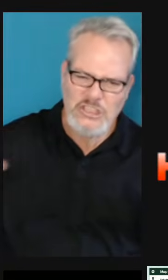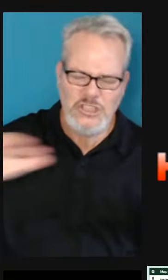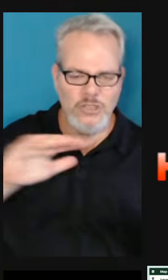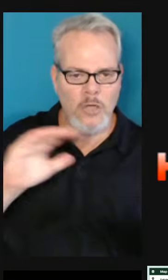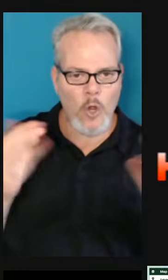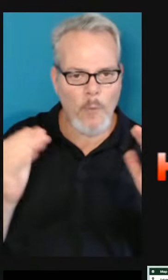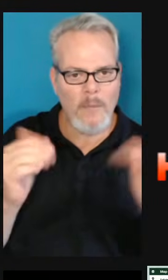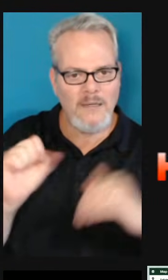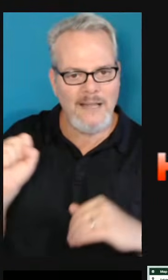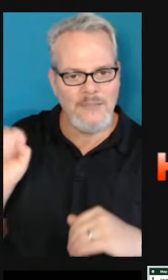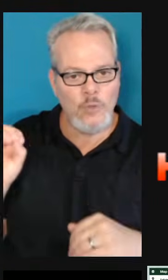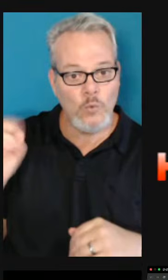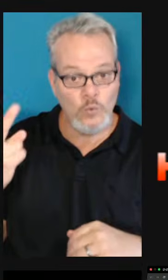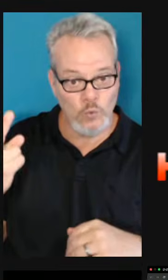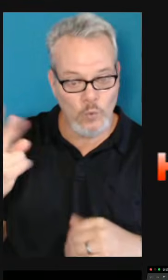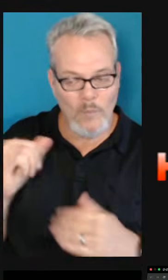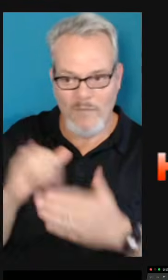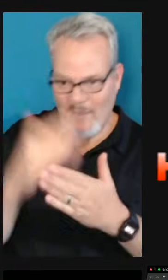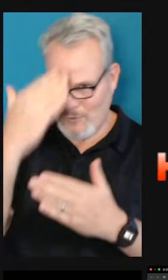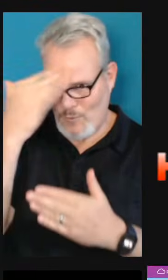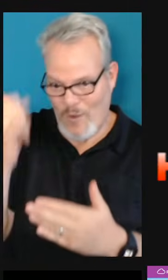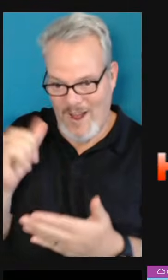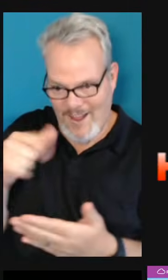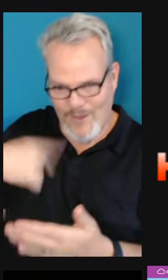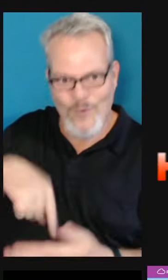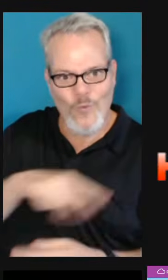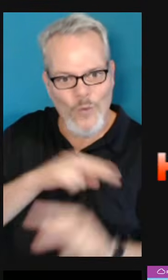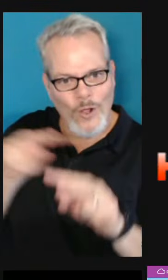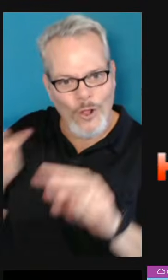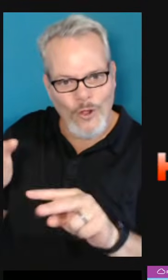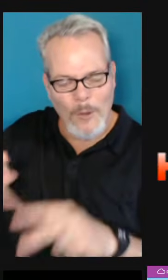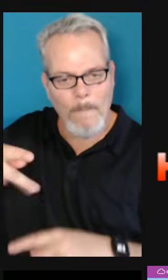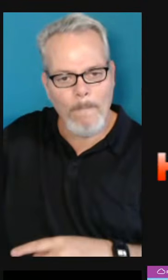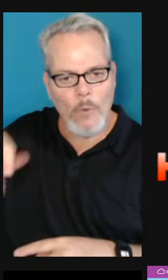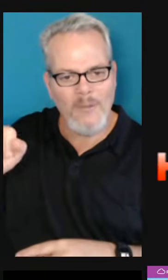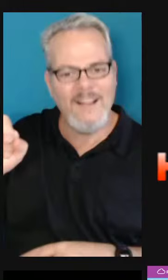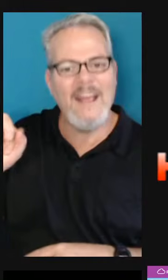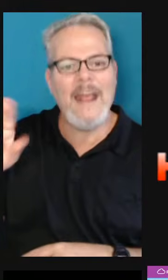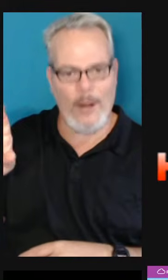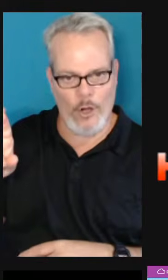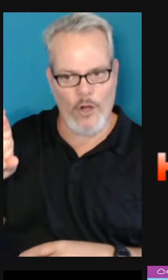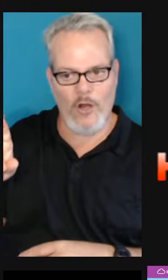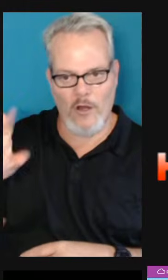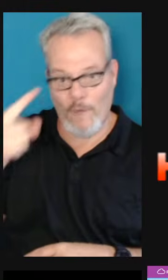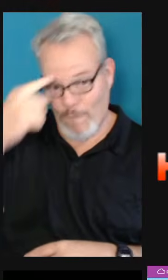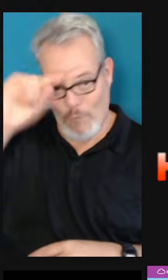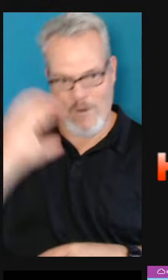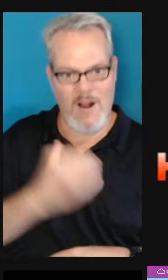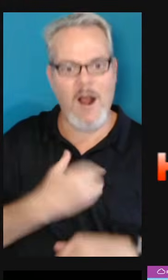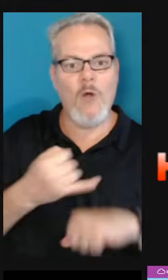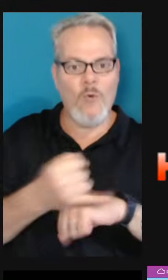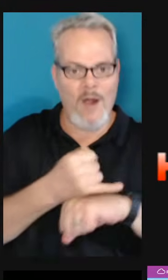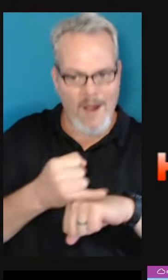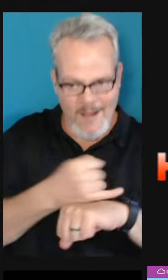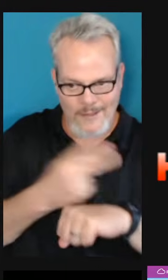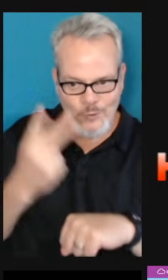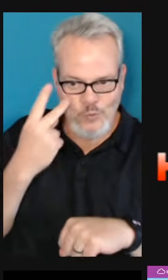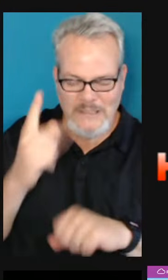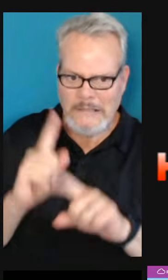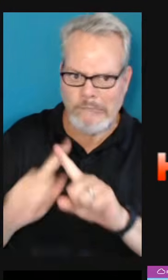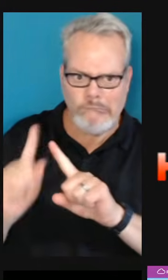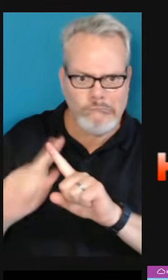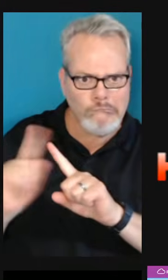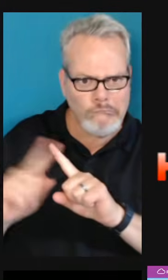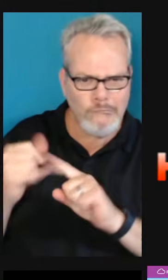it makes sense why when we look at our purple error network for the island here, we see so many yellows and